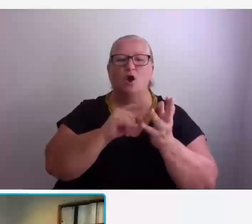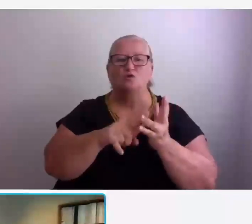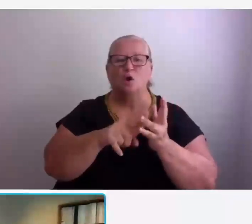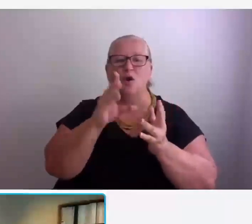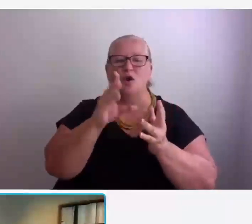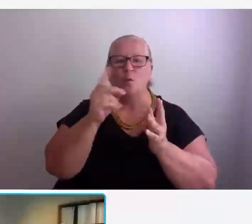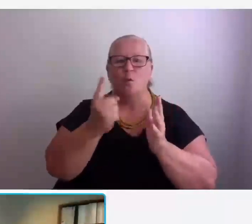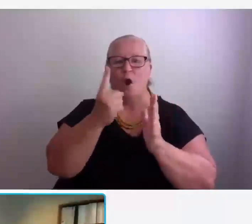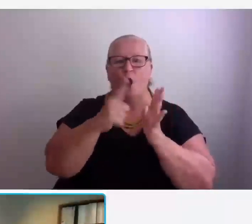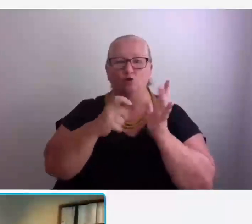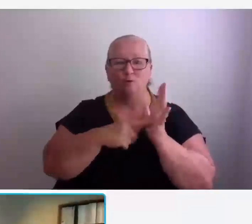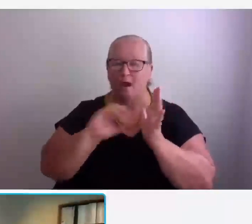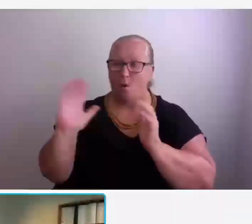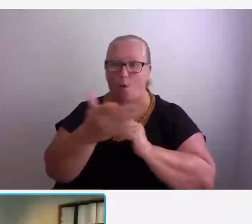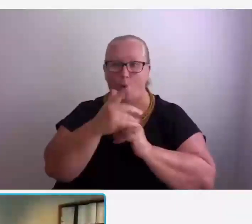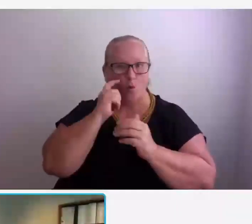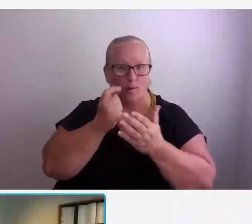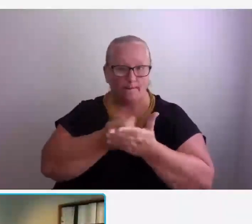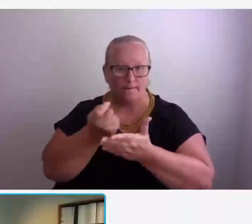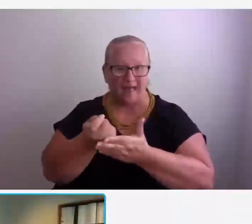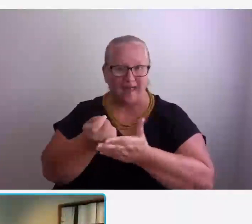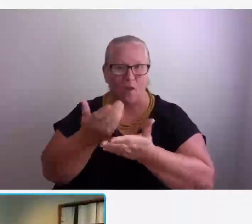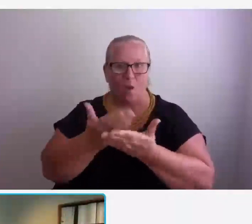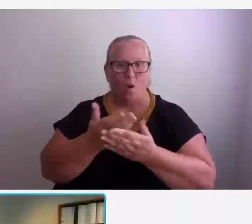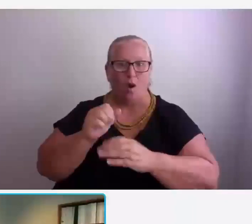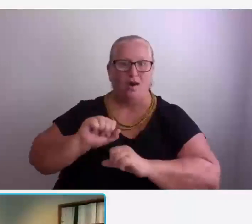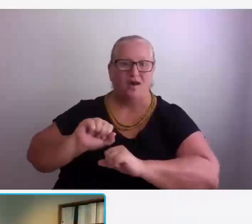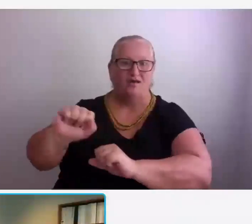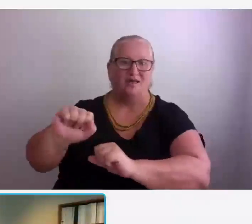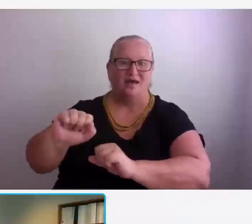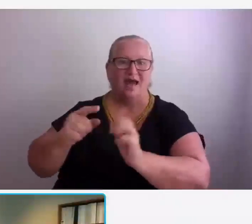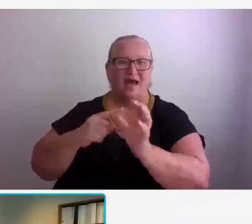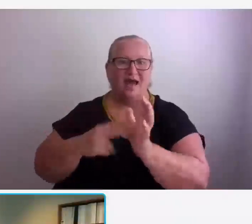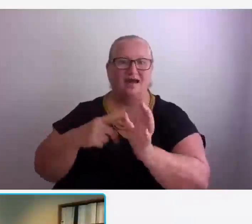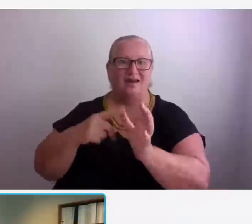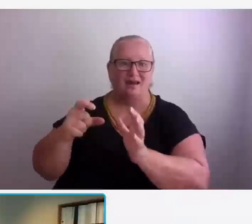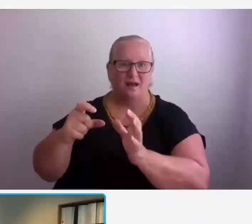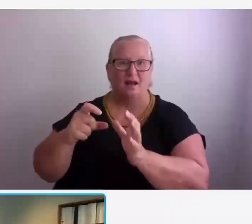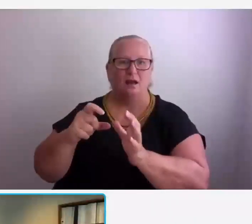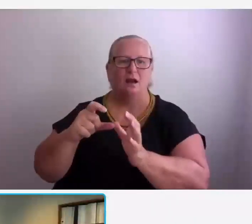everybody will be paid, every resident will be paid on their AN-ACC classification,